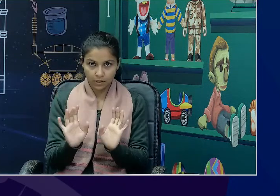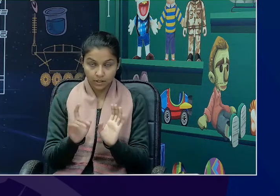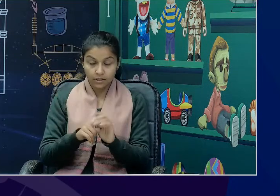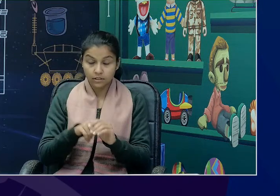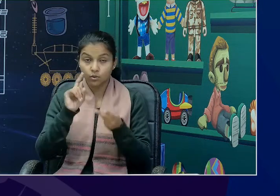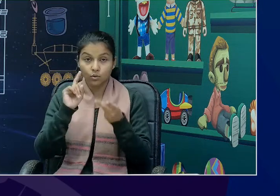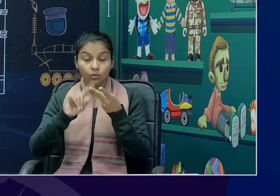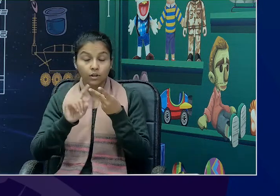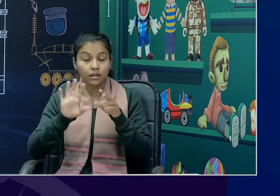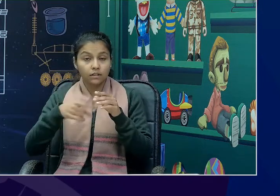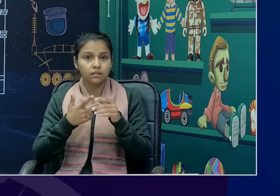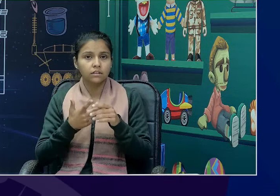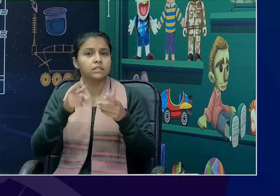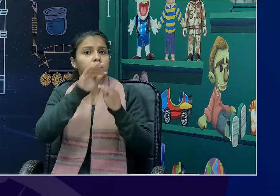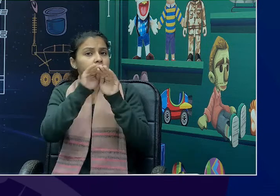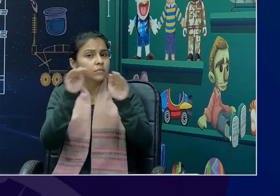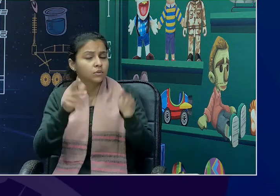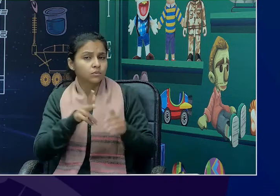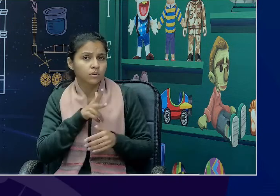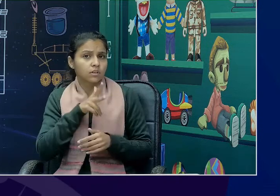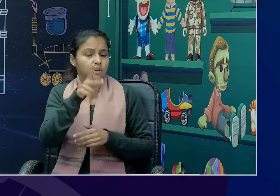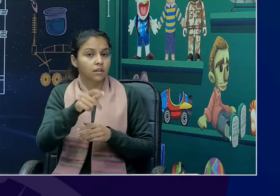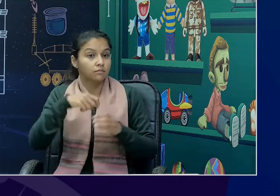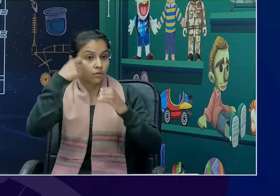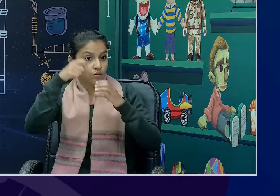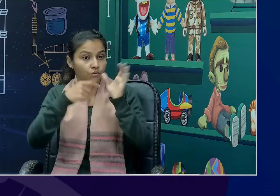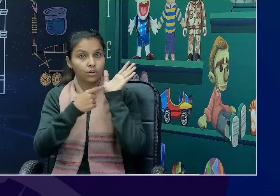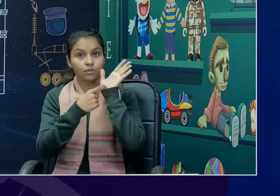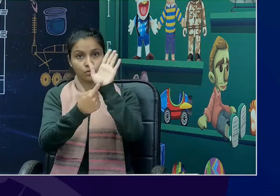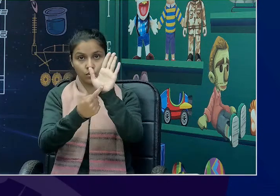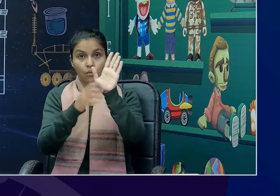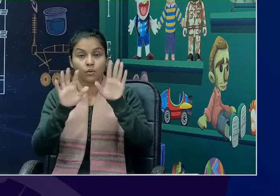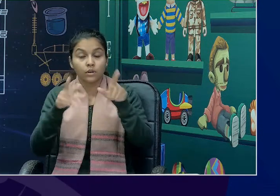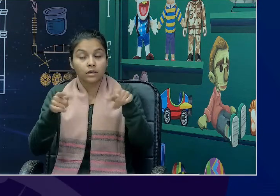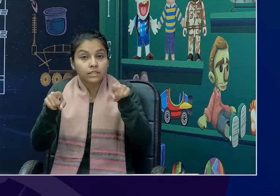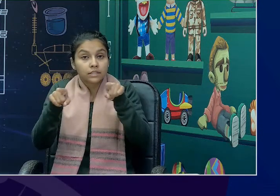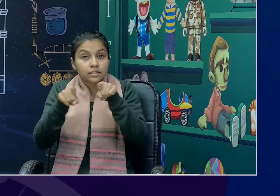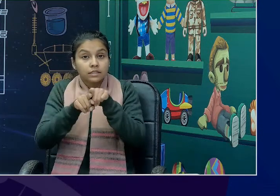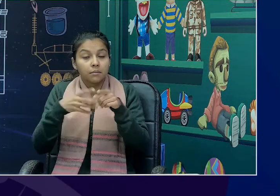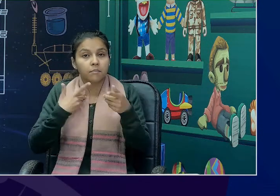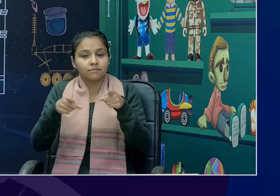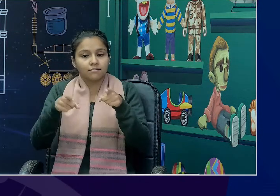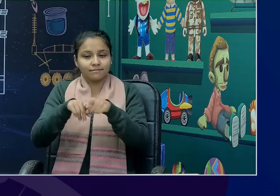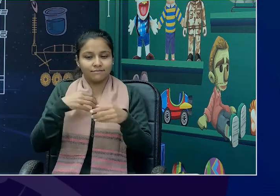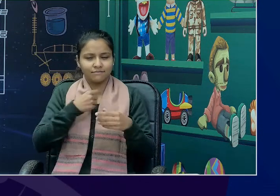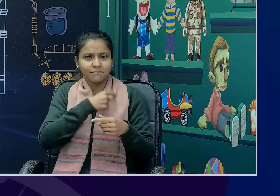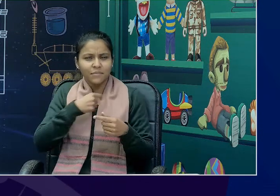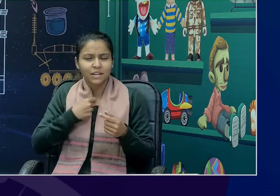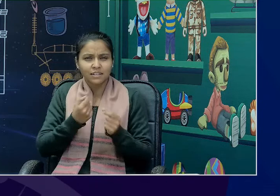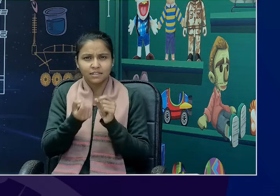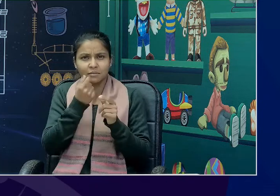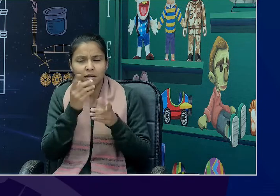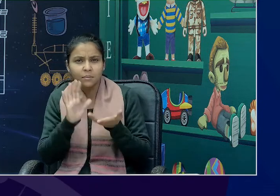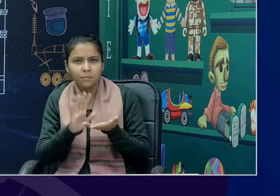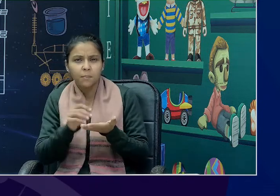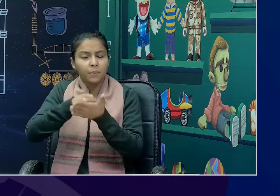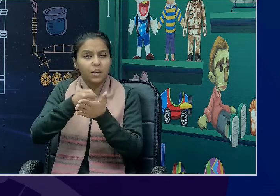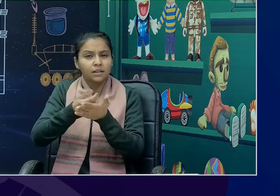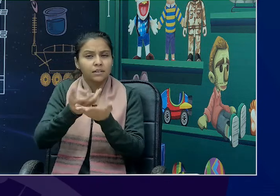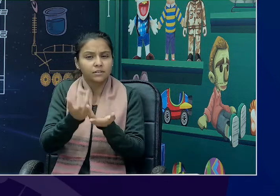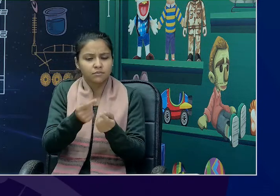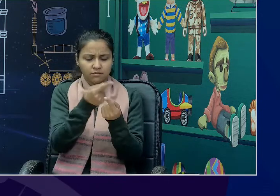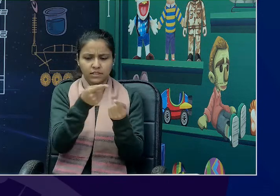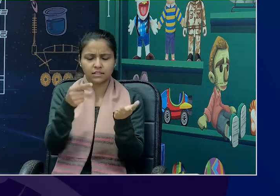can tell the students through videos that an allopathic doctor gives medications based on